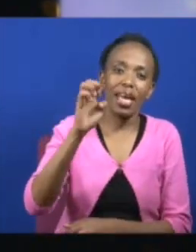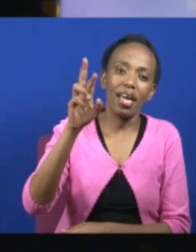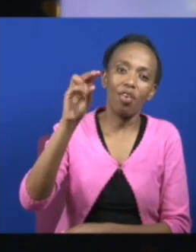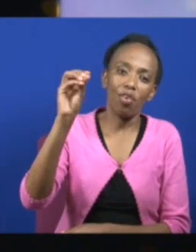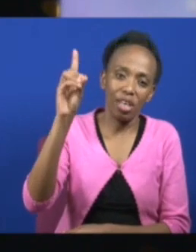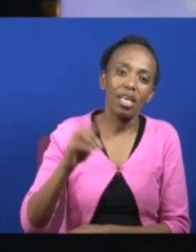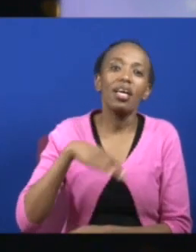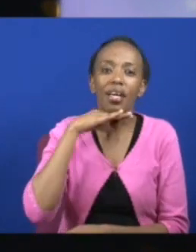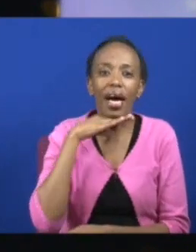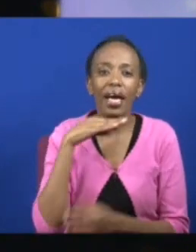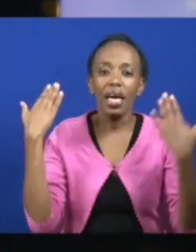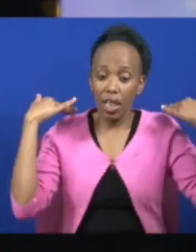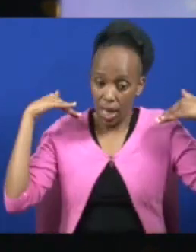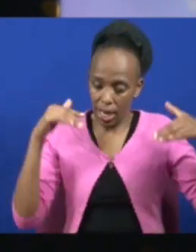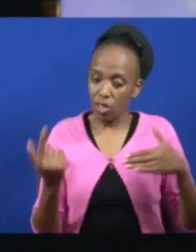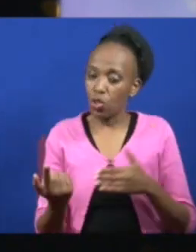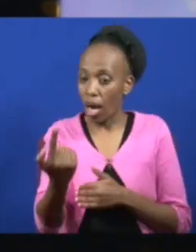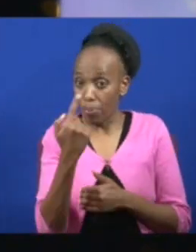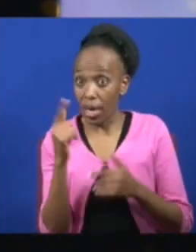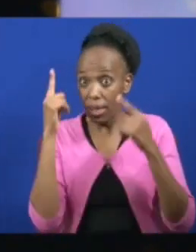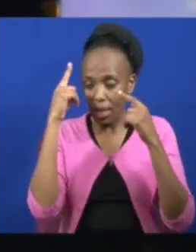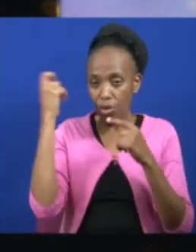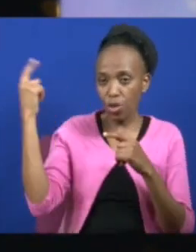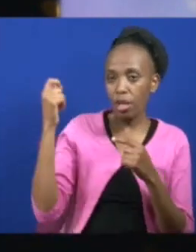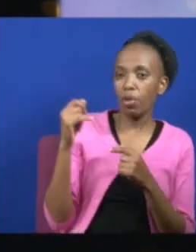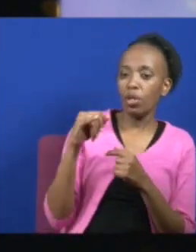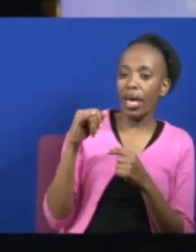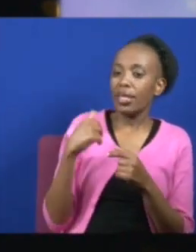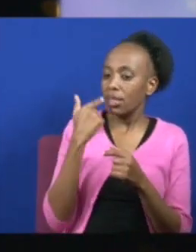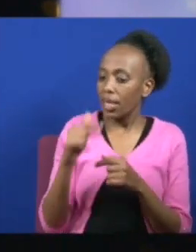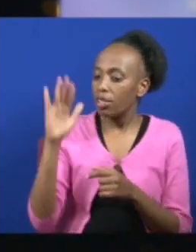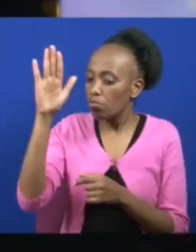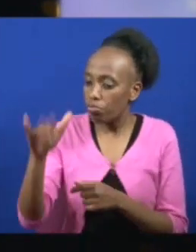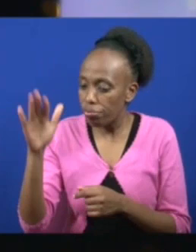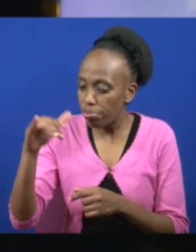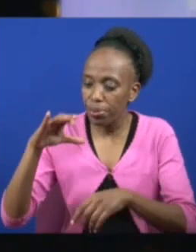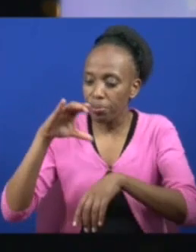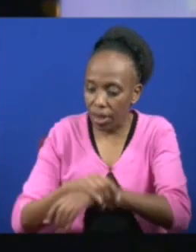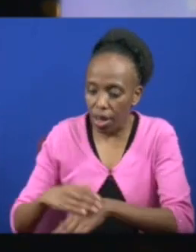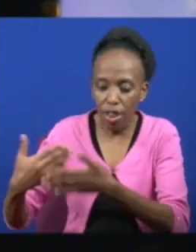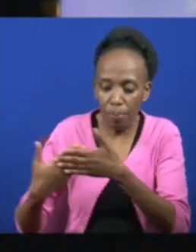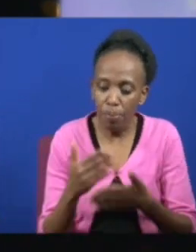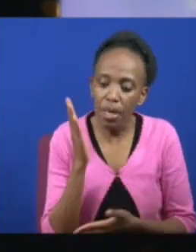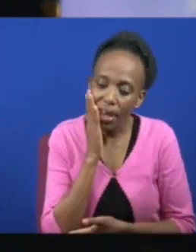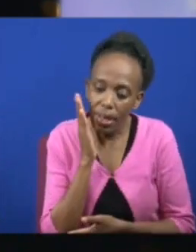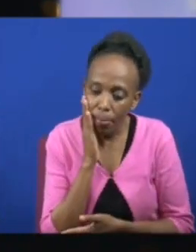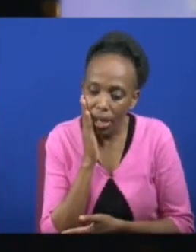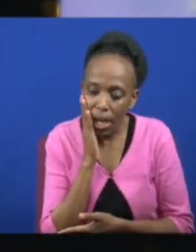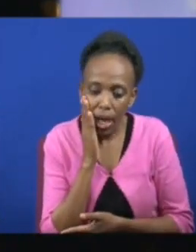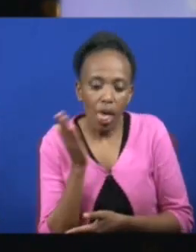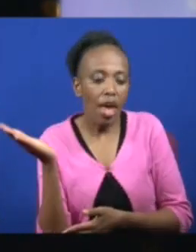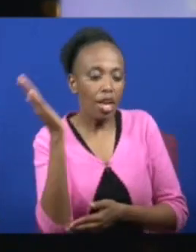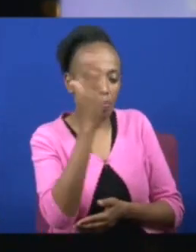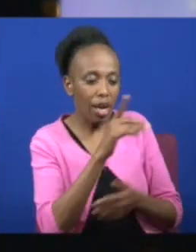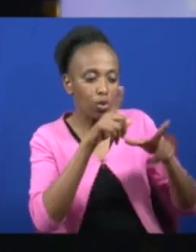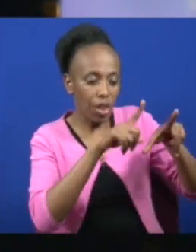Lord appeared in a dream to Joseph in Egypt and said, "Get up, take the child and his mother and go